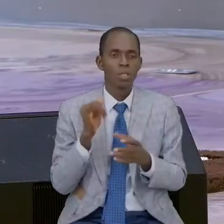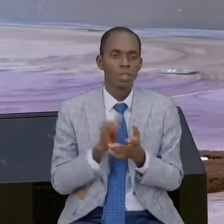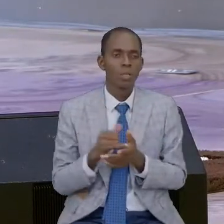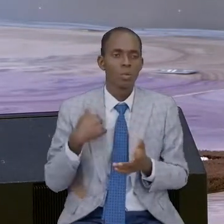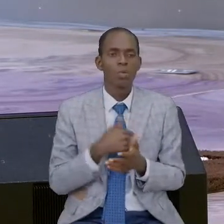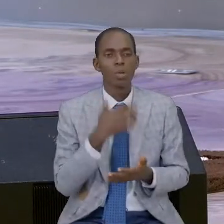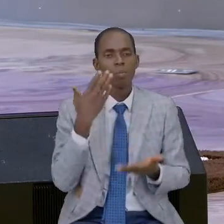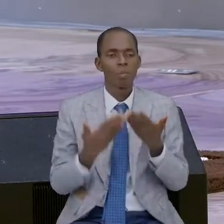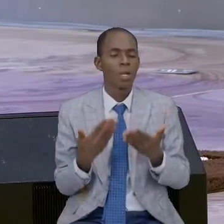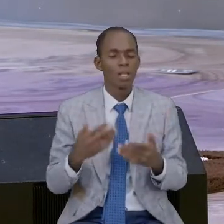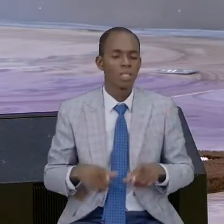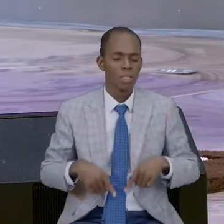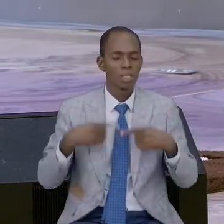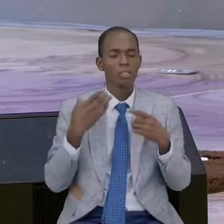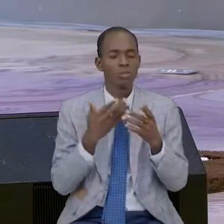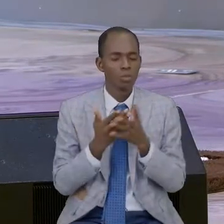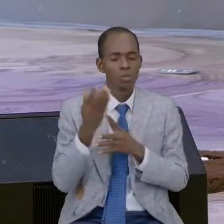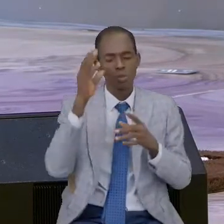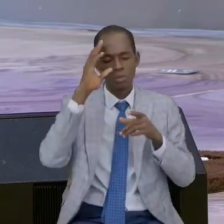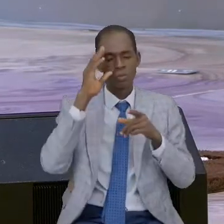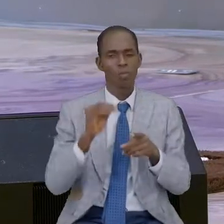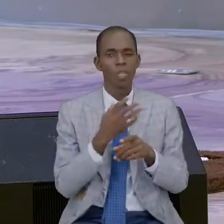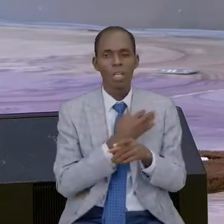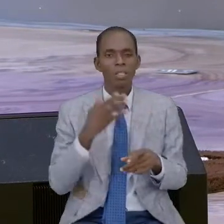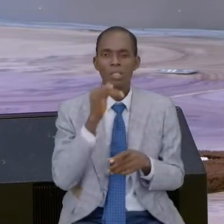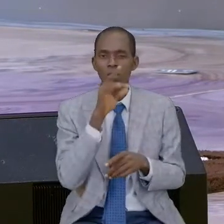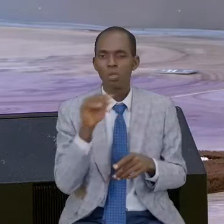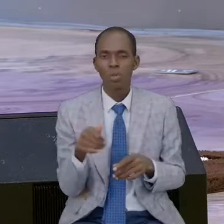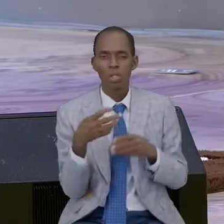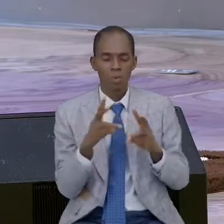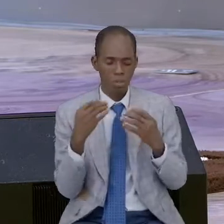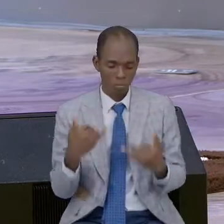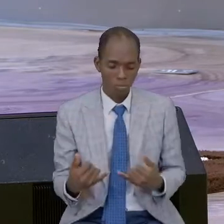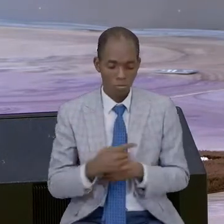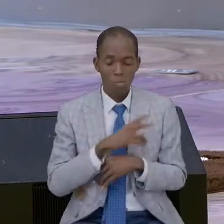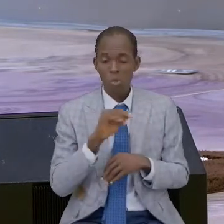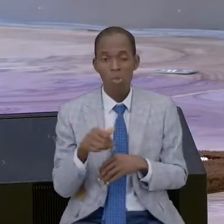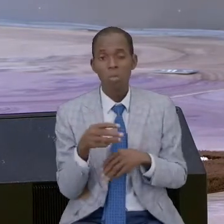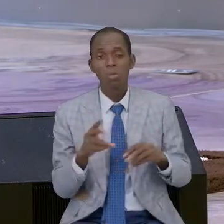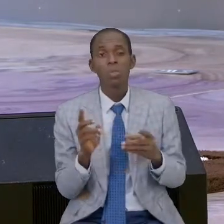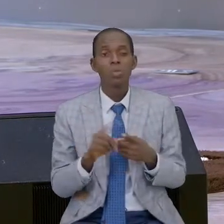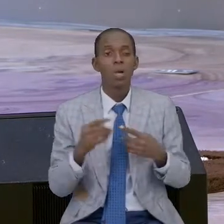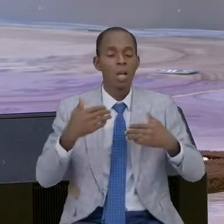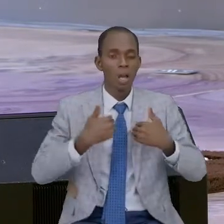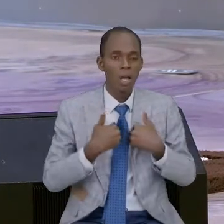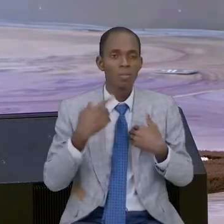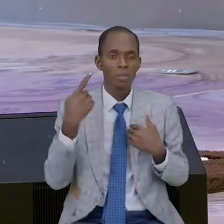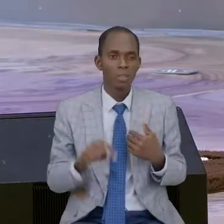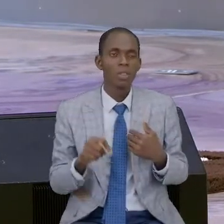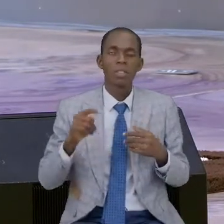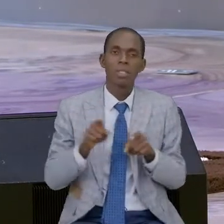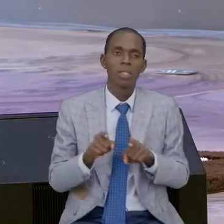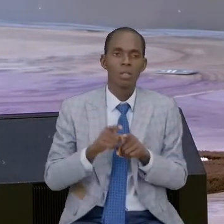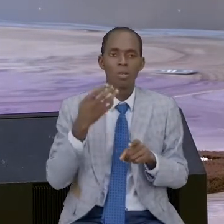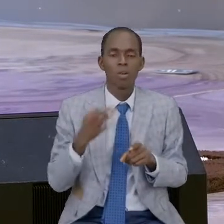we might live through him. And there's no other way, no other way to live, no other way to have the life of God in